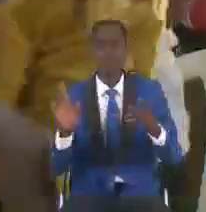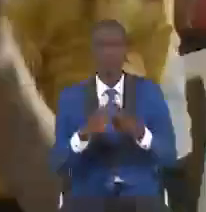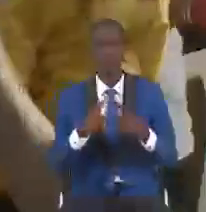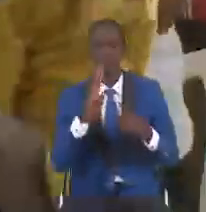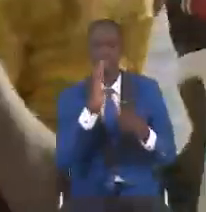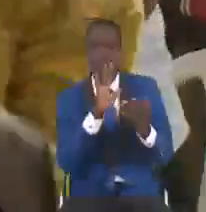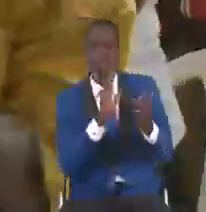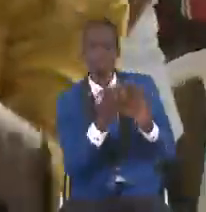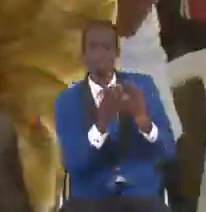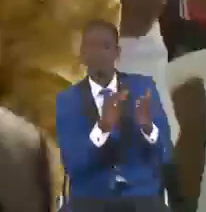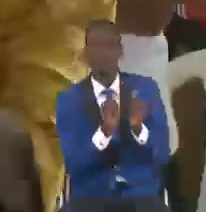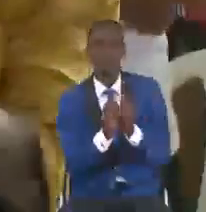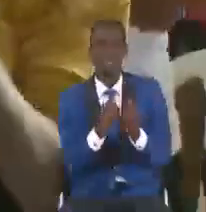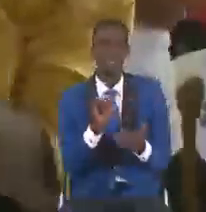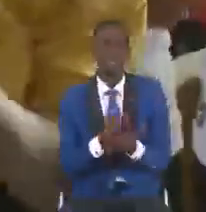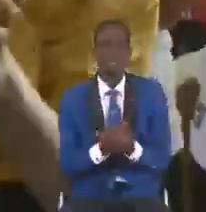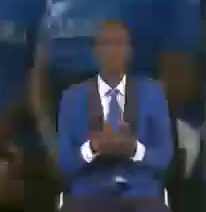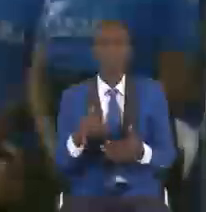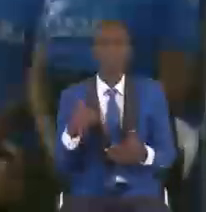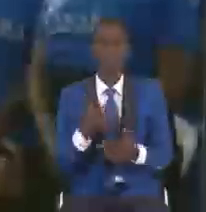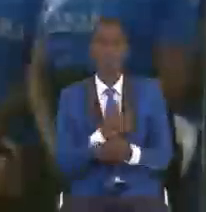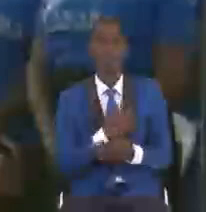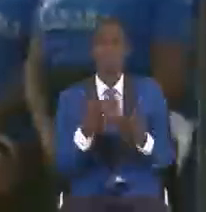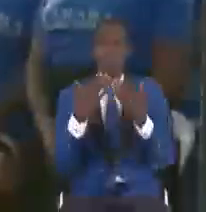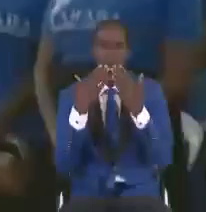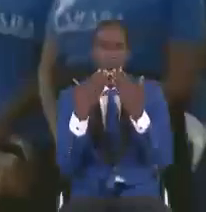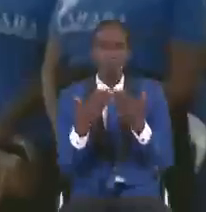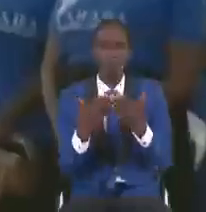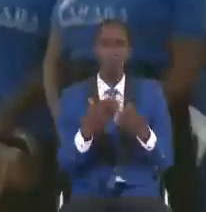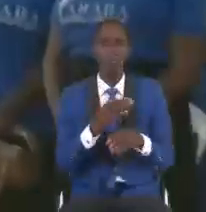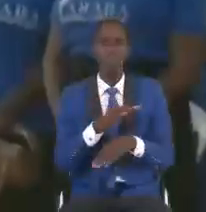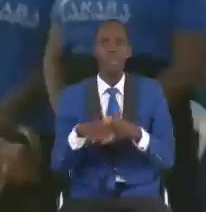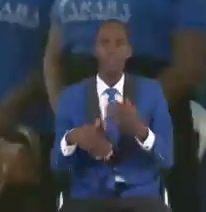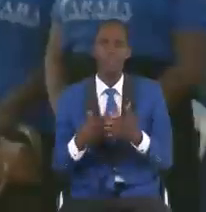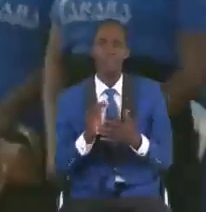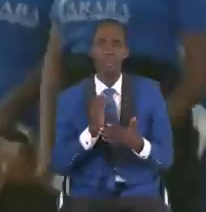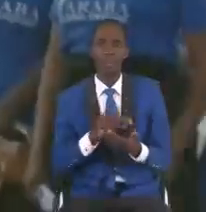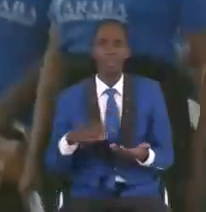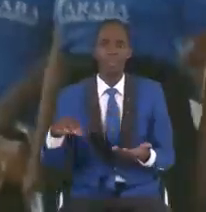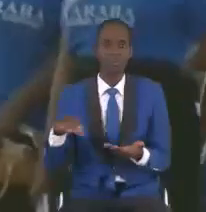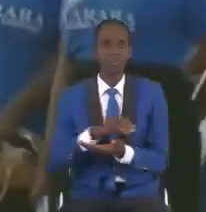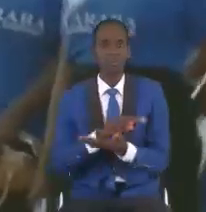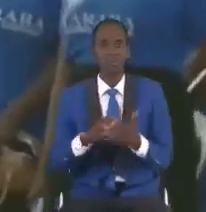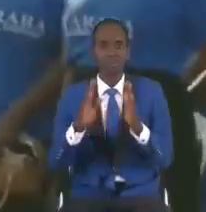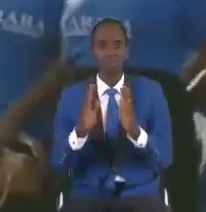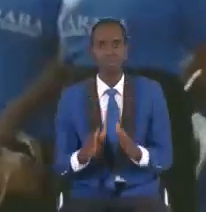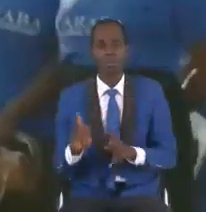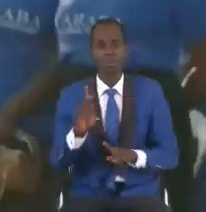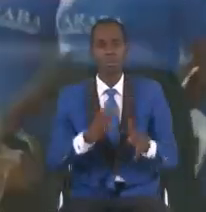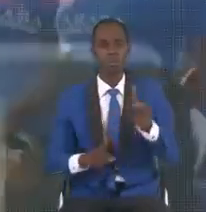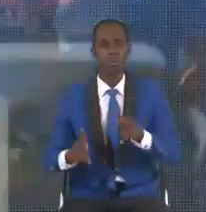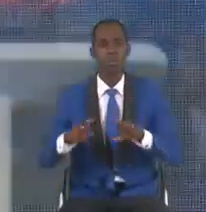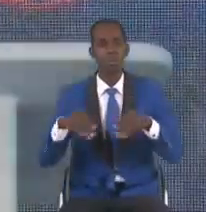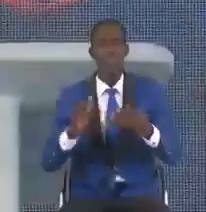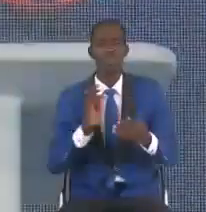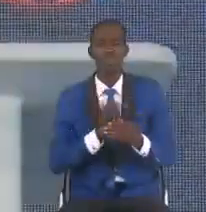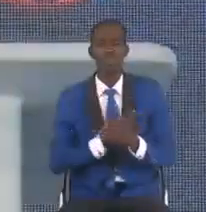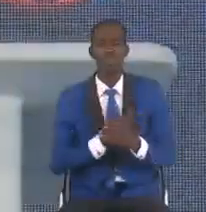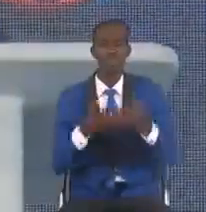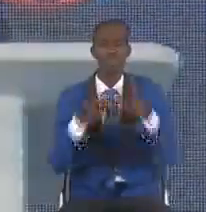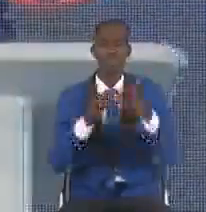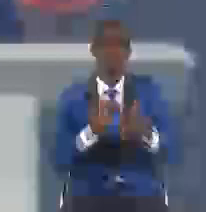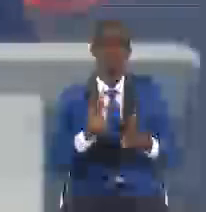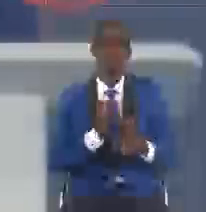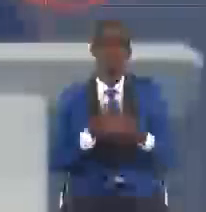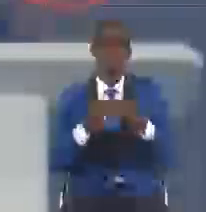that. And we appreciate all our music people and leading us in worship. The Lord